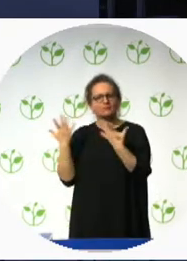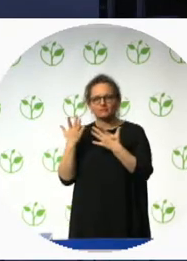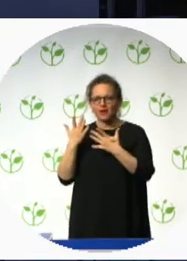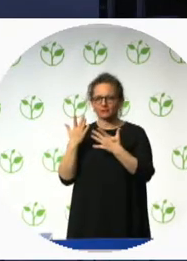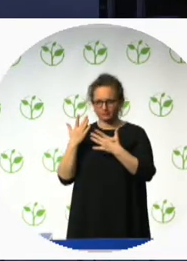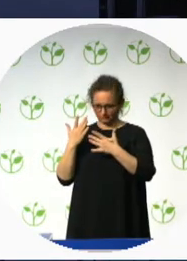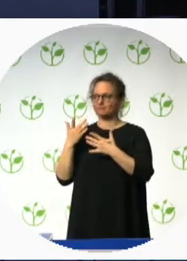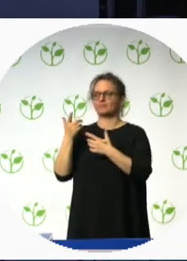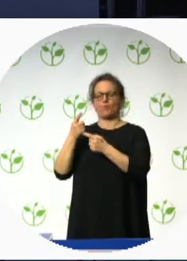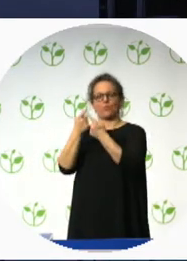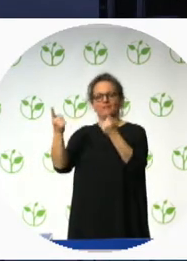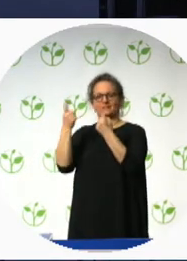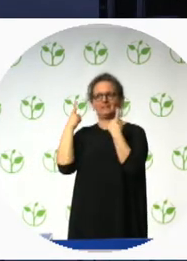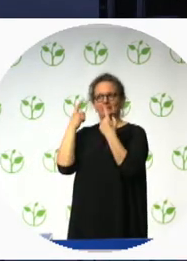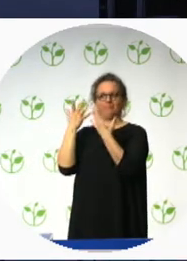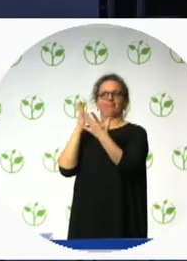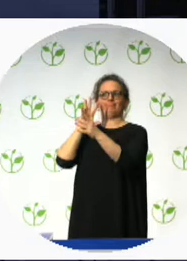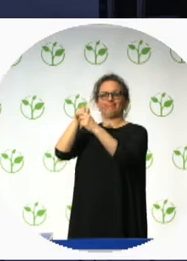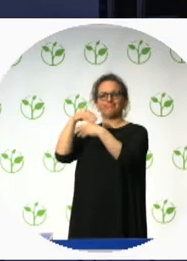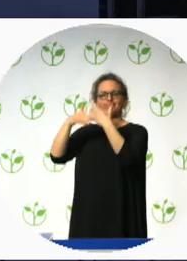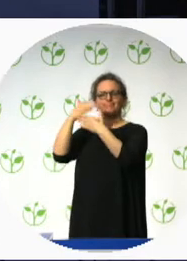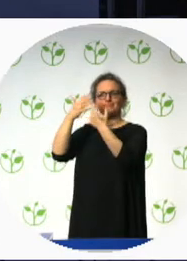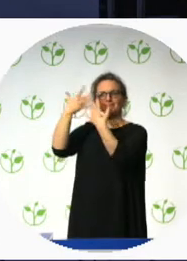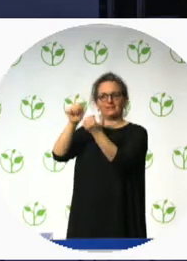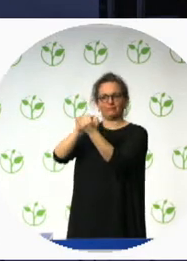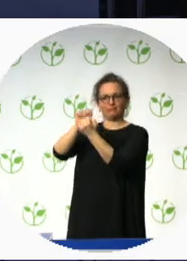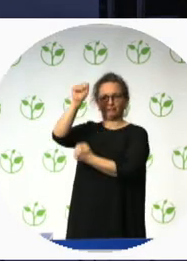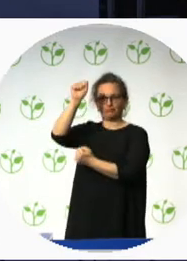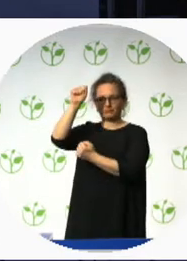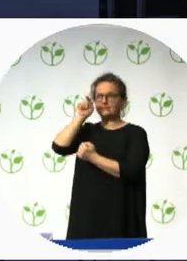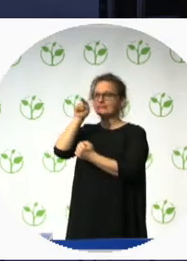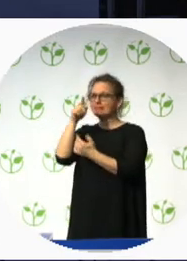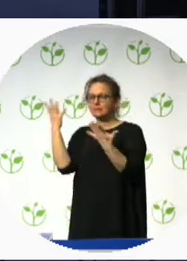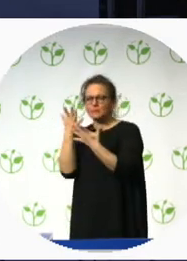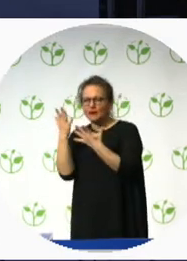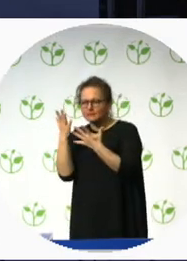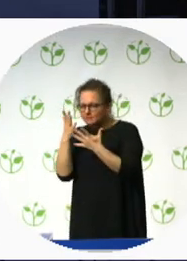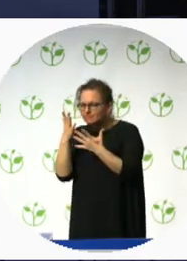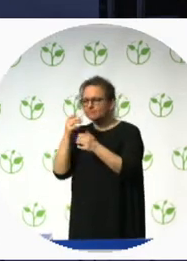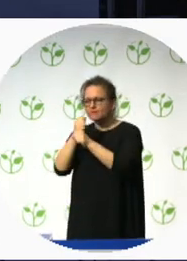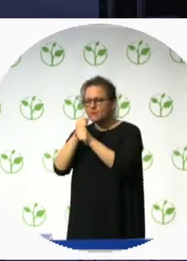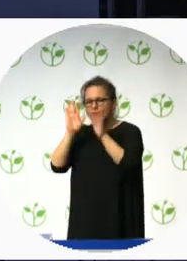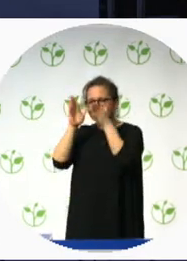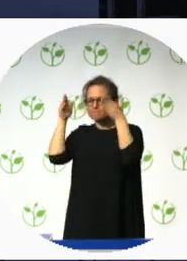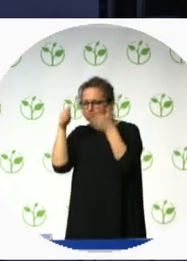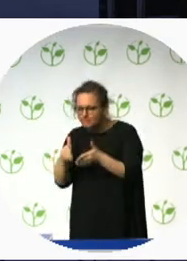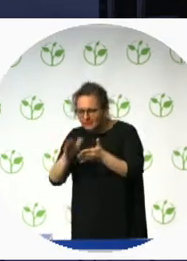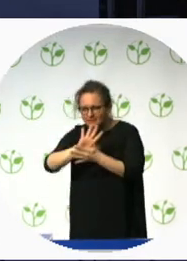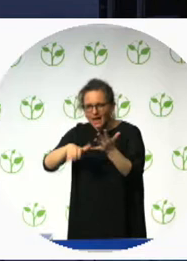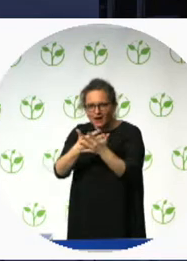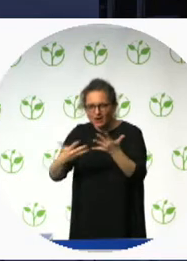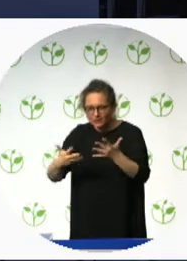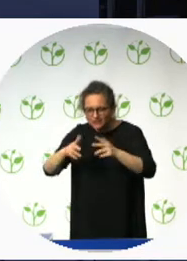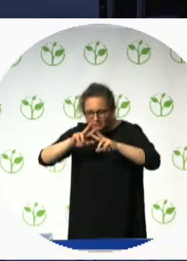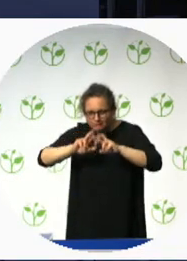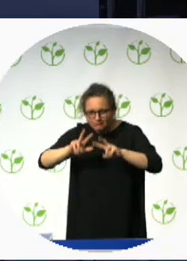Center for Sign Linguistics and Deaf Studies as an assistant computer officer and is responsible there for developing